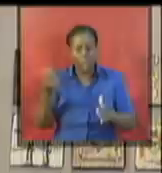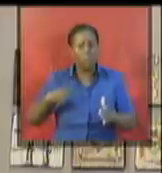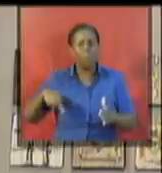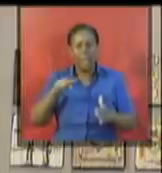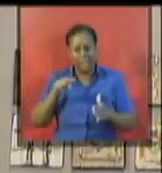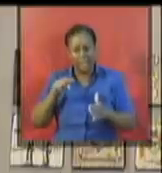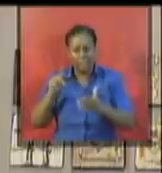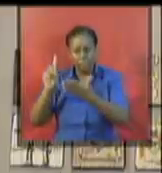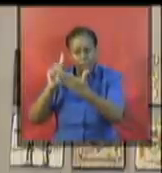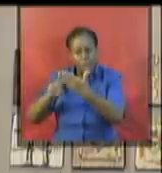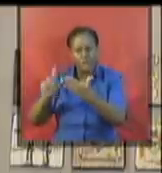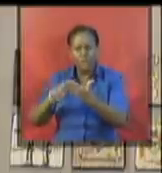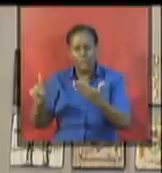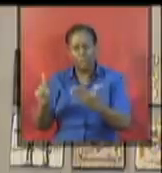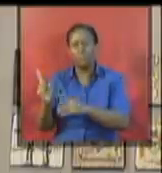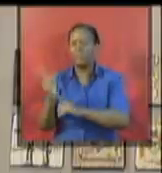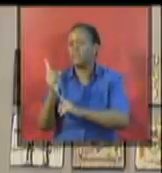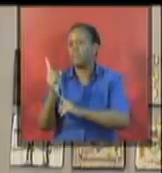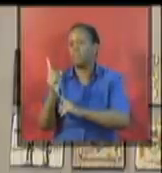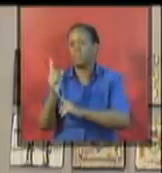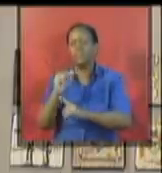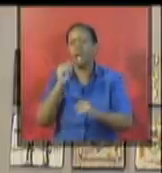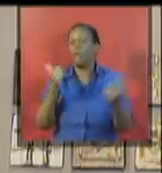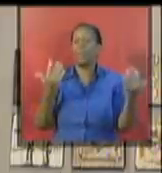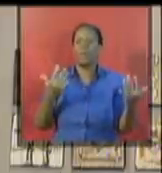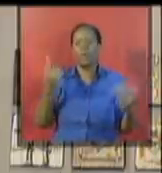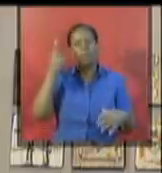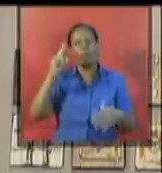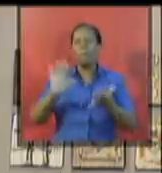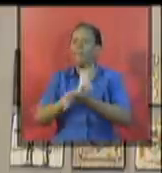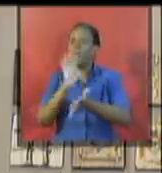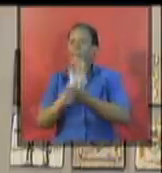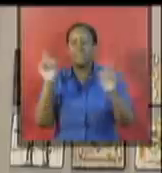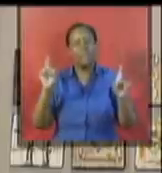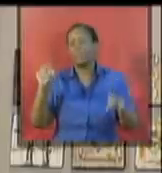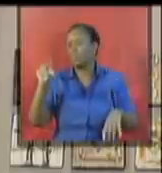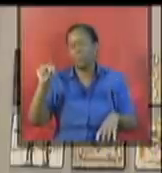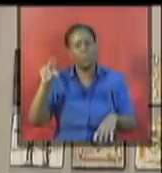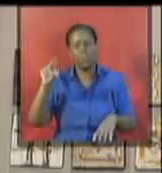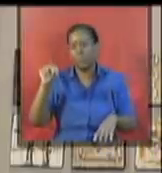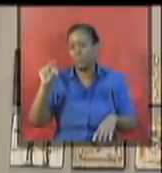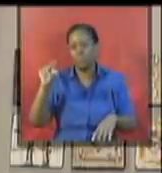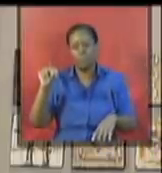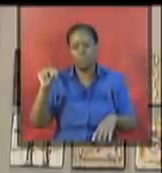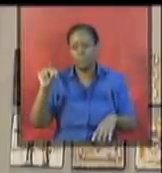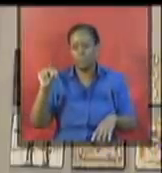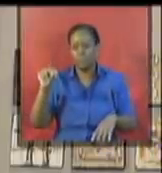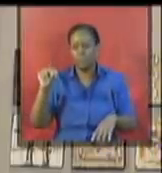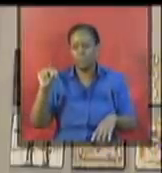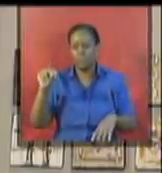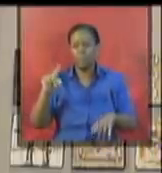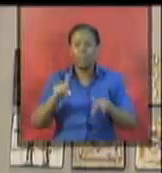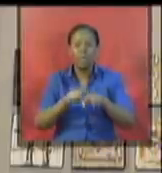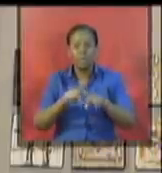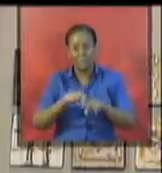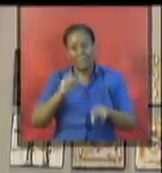We treat the patient. I'd also like to bring it to the public's attention that there's no specific treatment for COVID-19